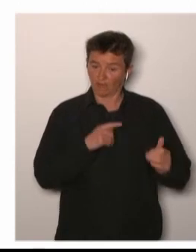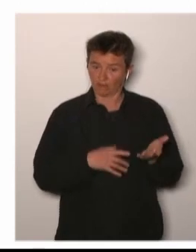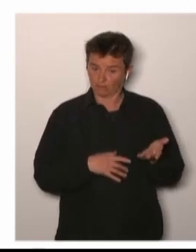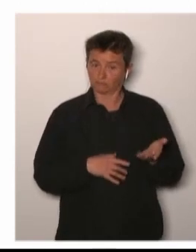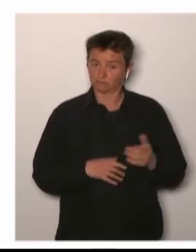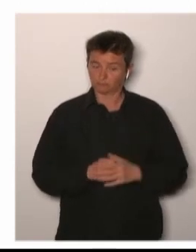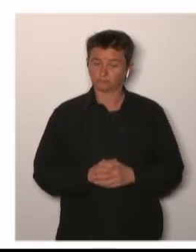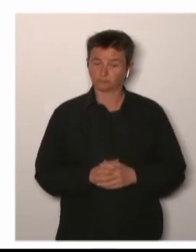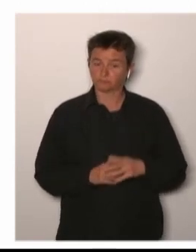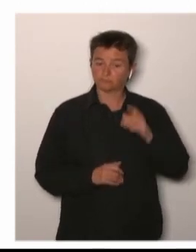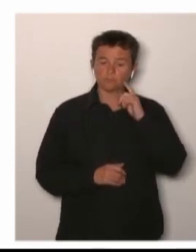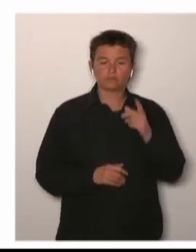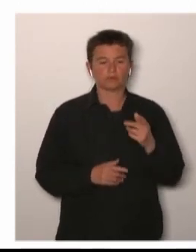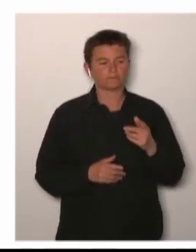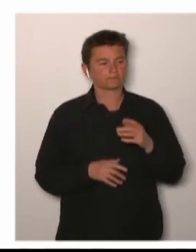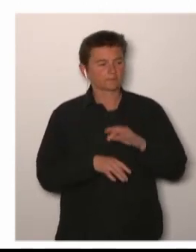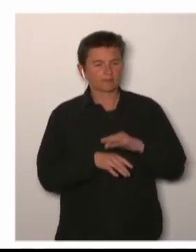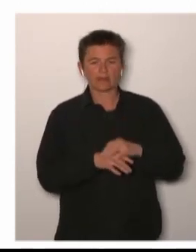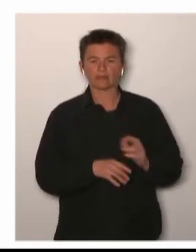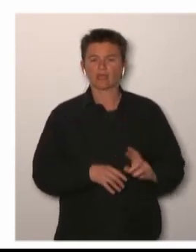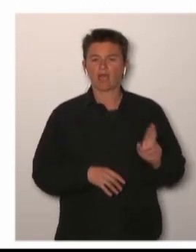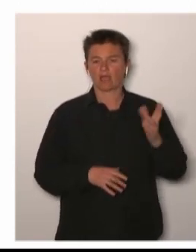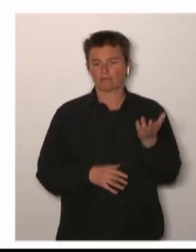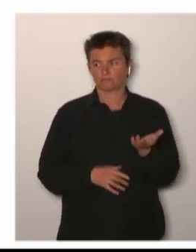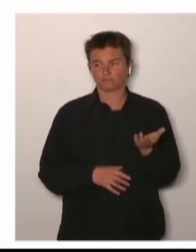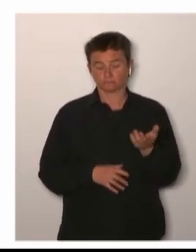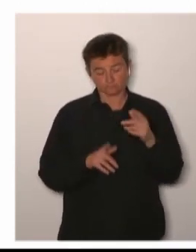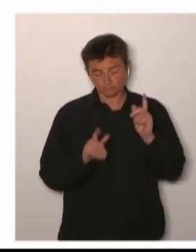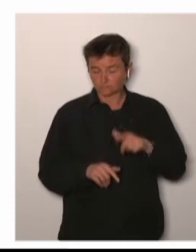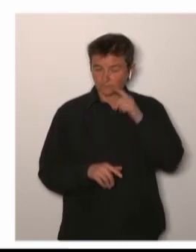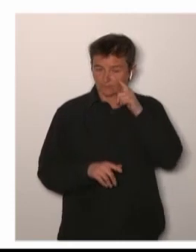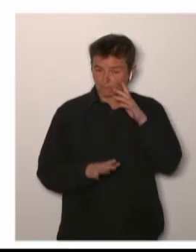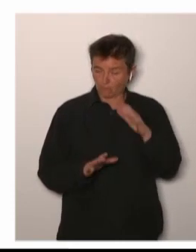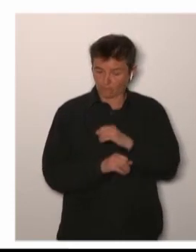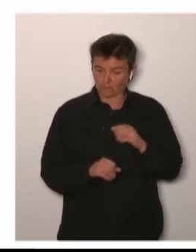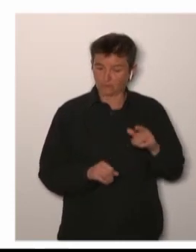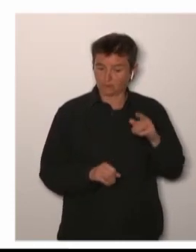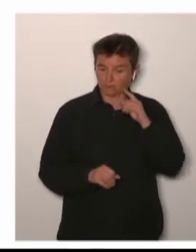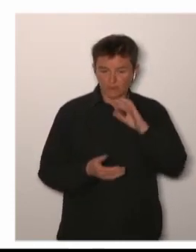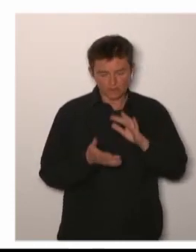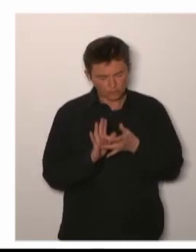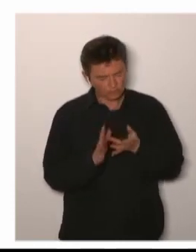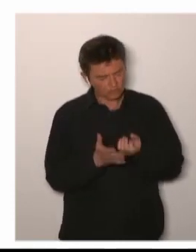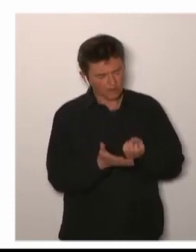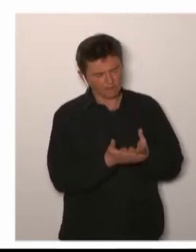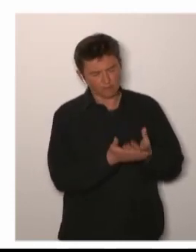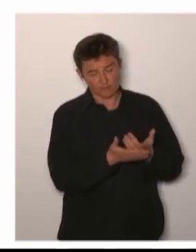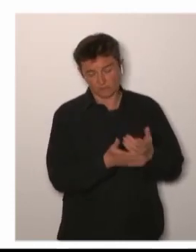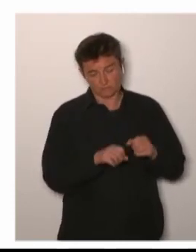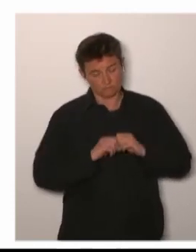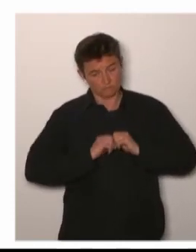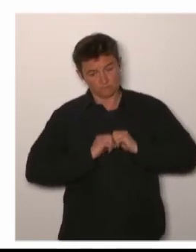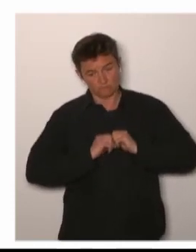the area of rare diseases, where they really made an effort to transfer information on rare diseases from one member state to another using a